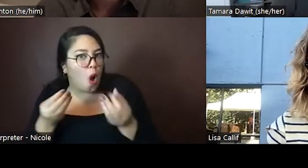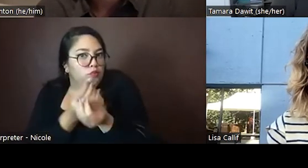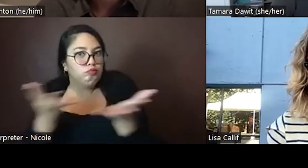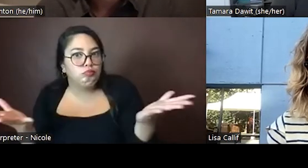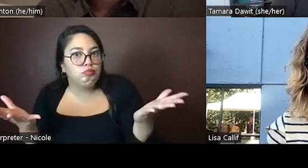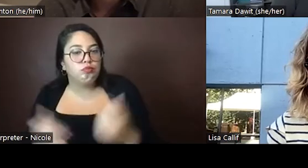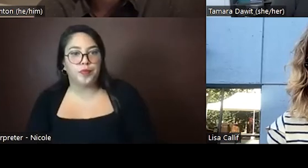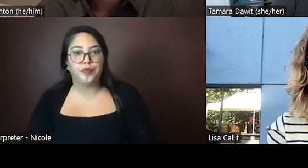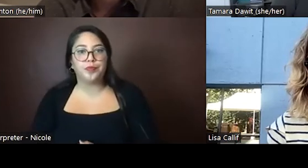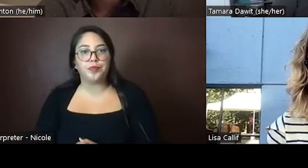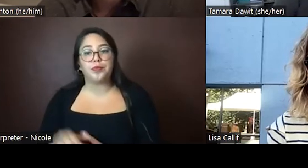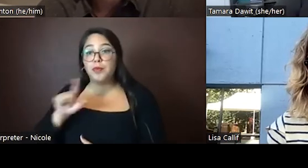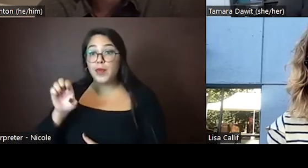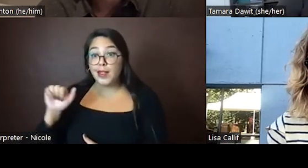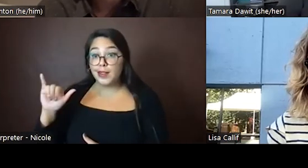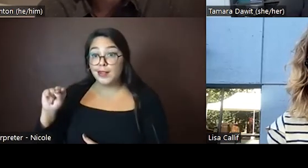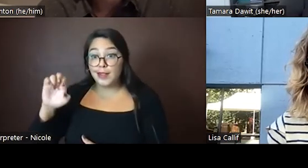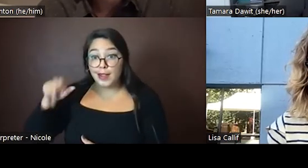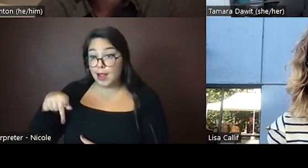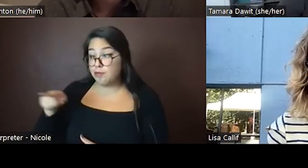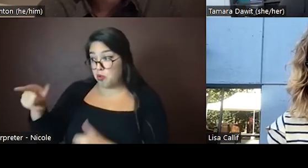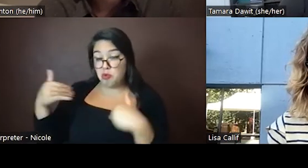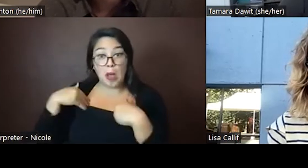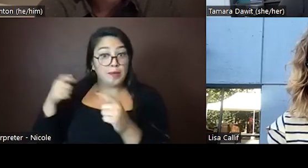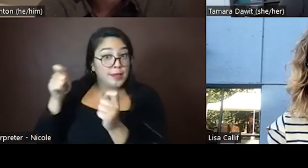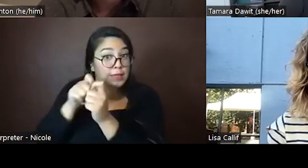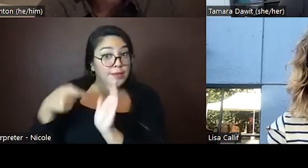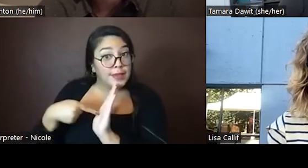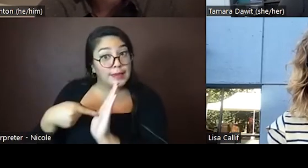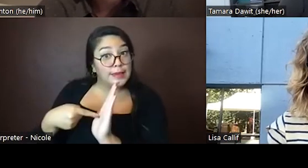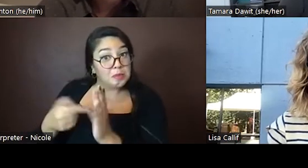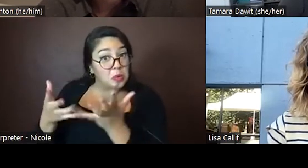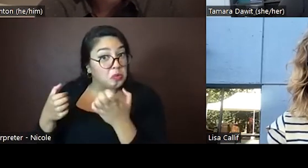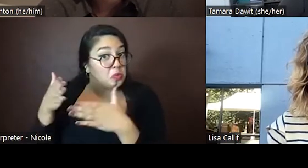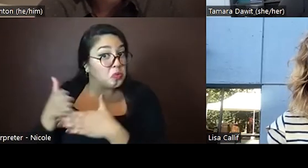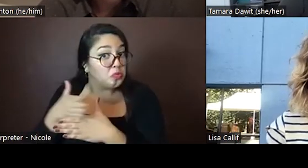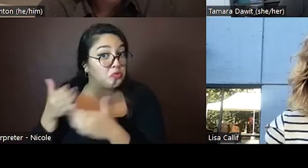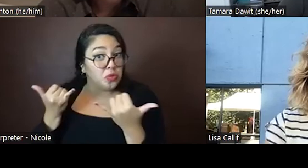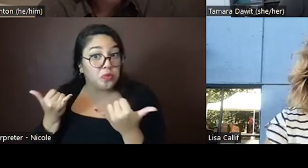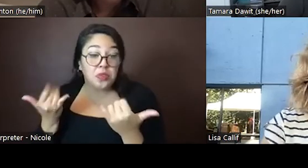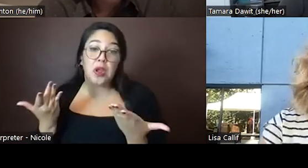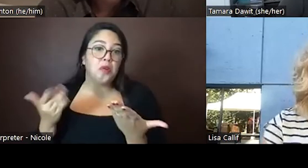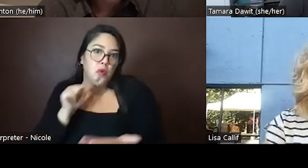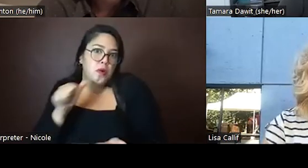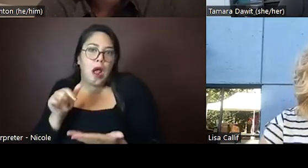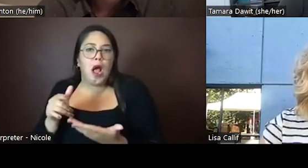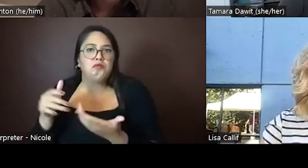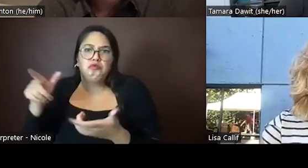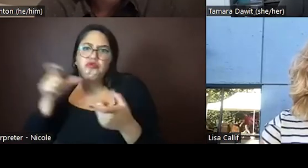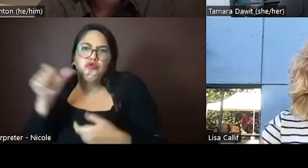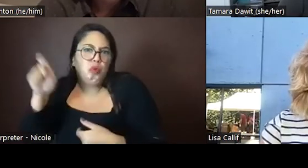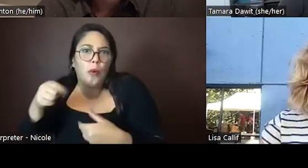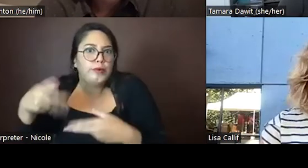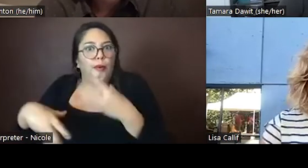But do you have any specific examples you'd like to share at the moment or not? Like without giving names, but